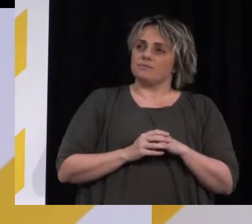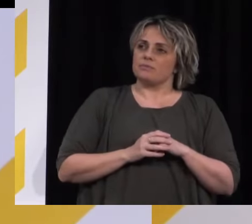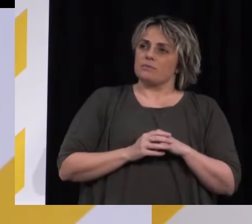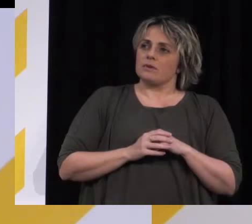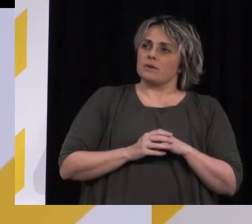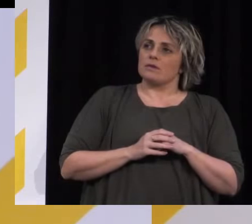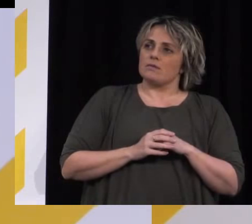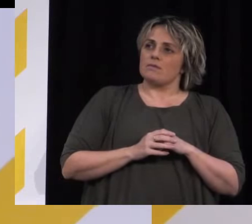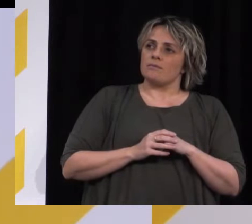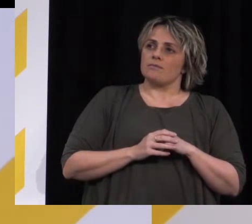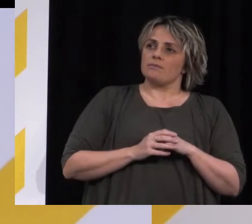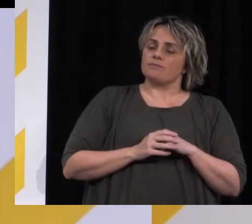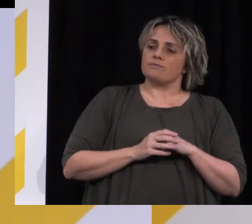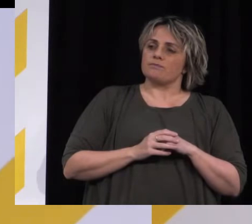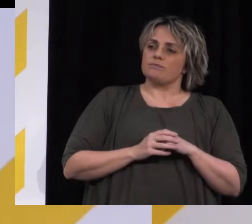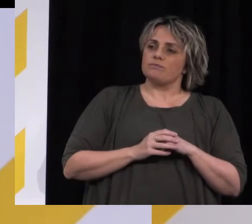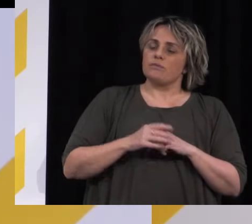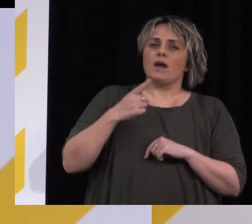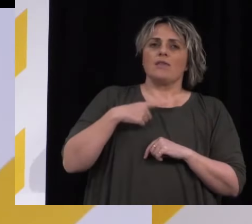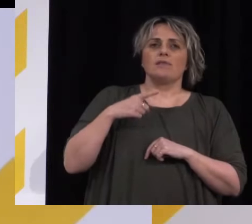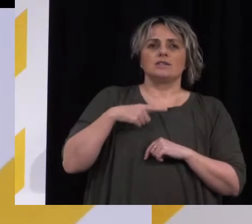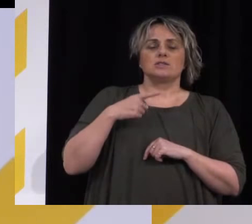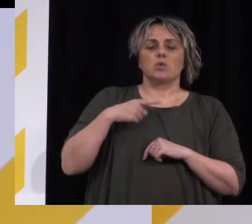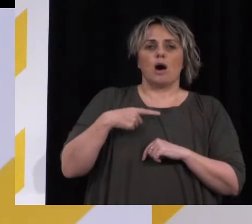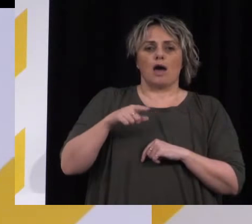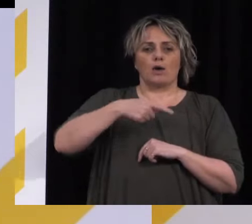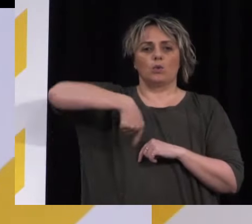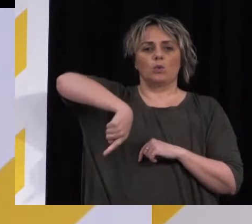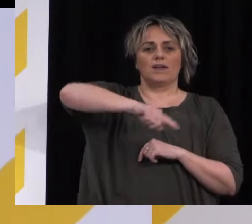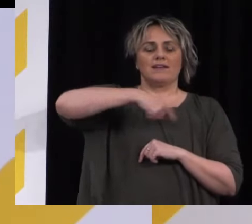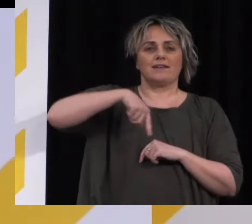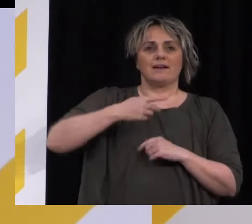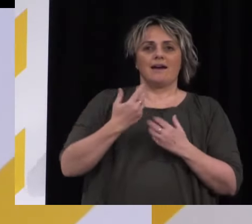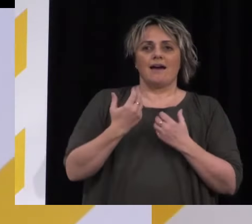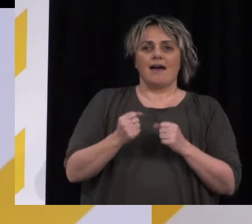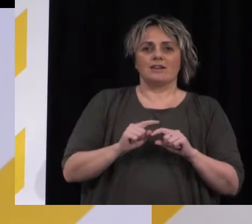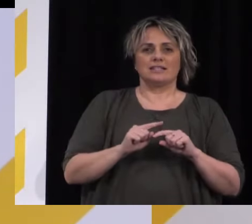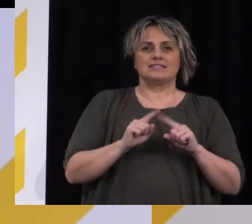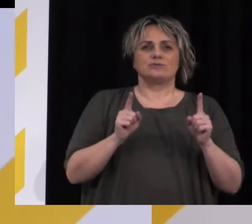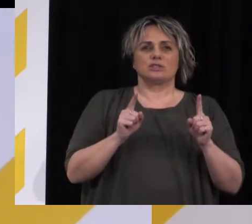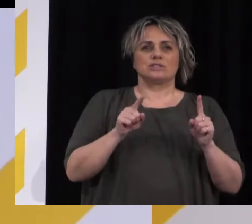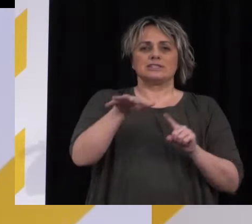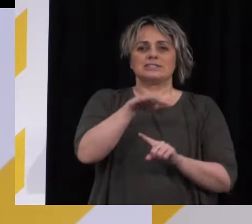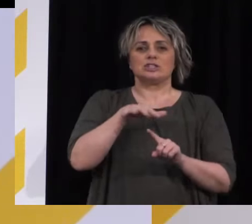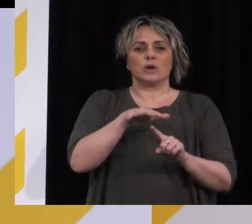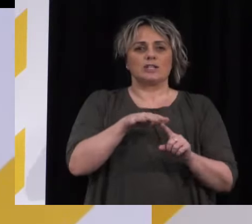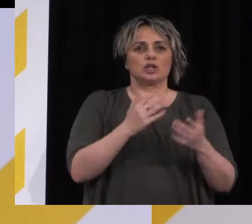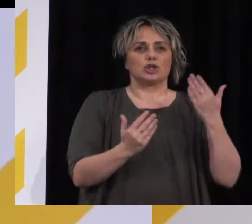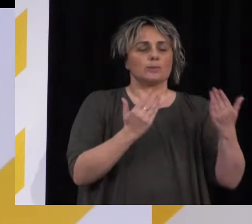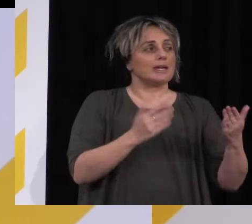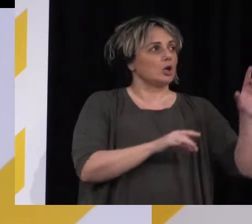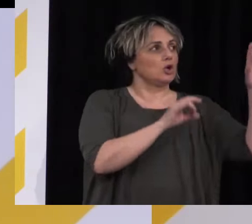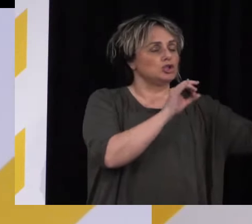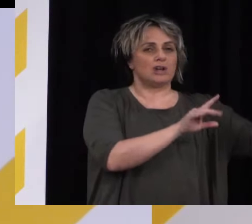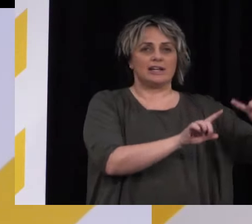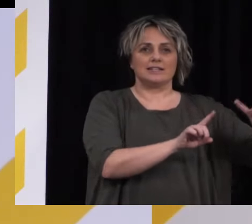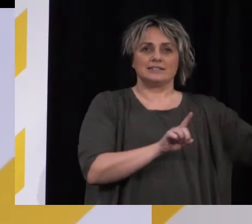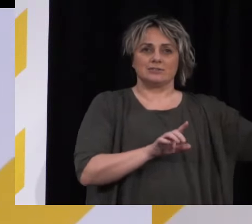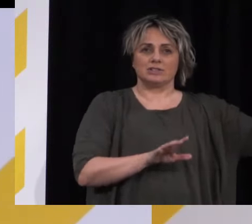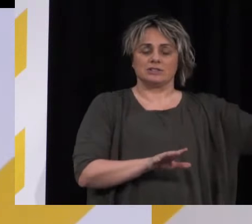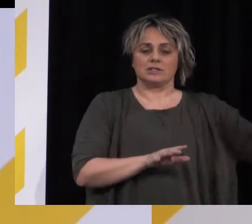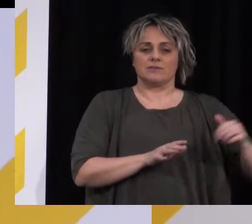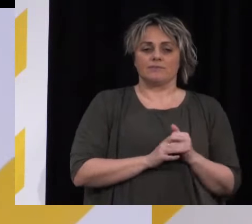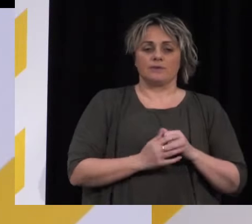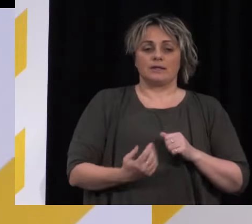of the status of our outbreak. So that's why, one of the reasons why we've got I think, a different set of circumstances. Highlight again, we said